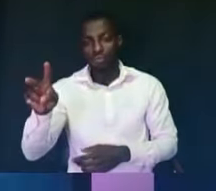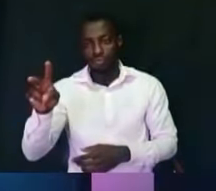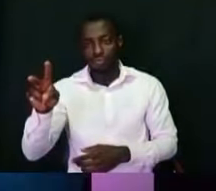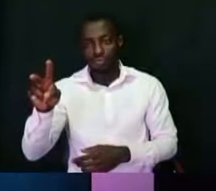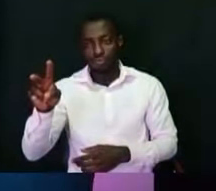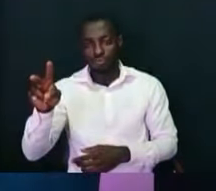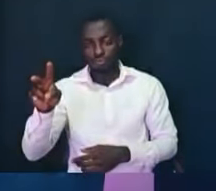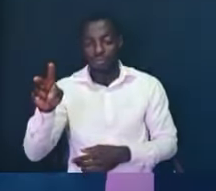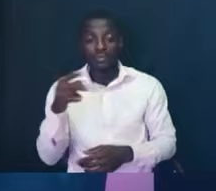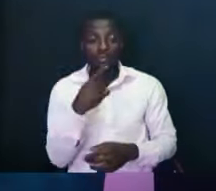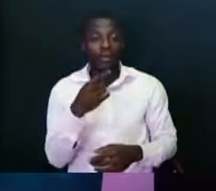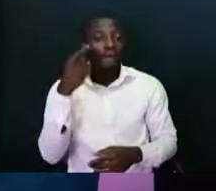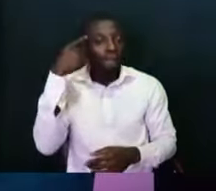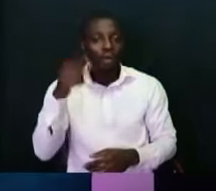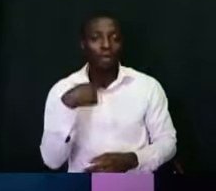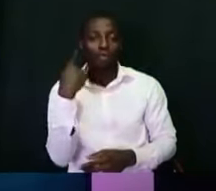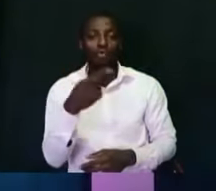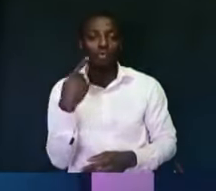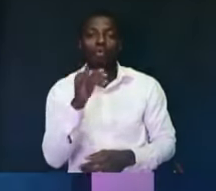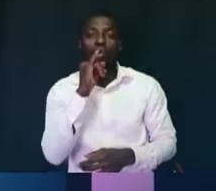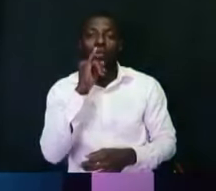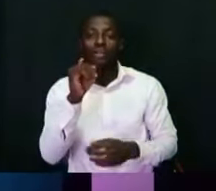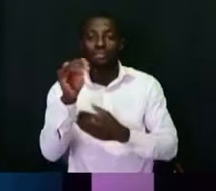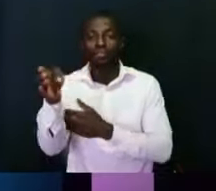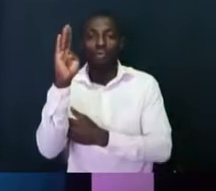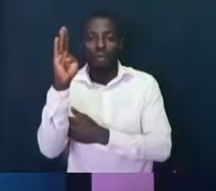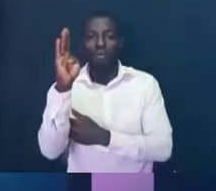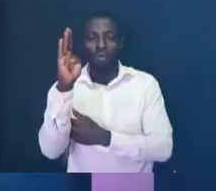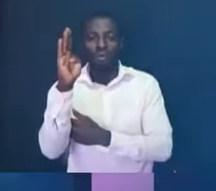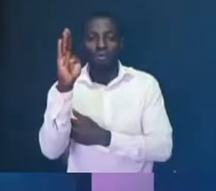For who is God besides the Lord?